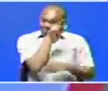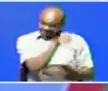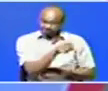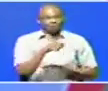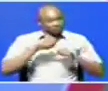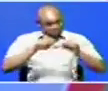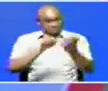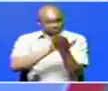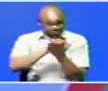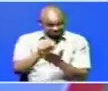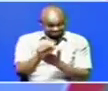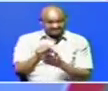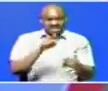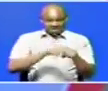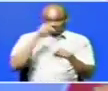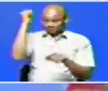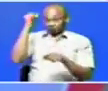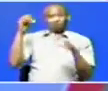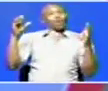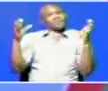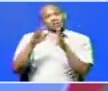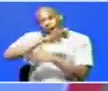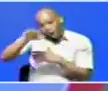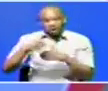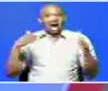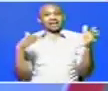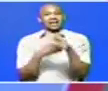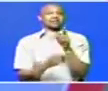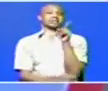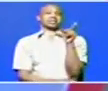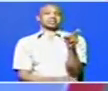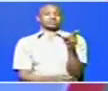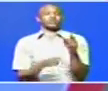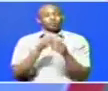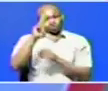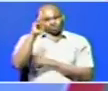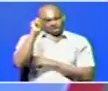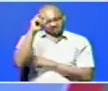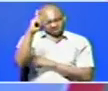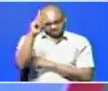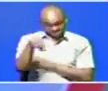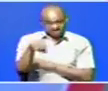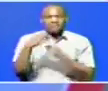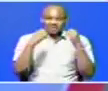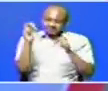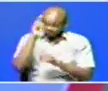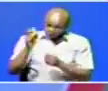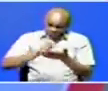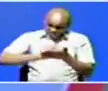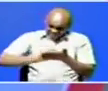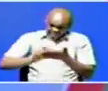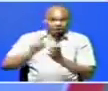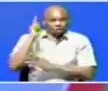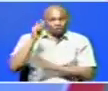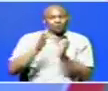the ballot papers after all political parties rejected an offer presented by the UNDP. President Uhuru Kenyatta today signed into law